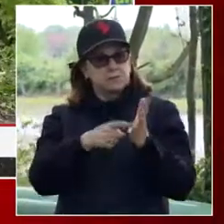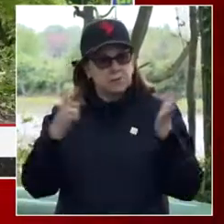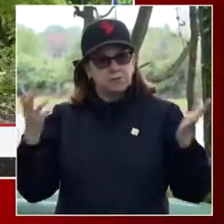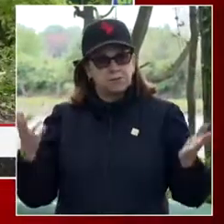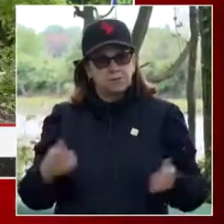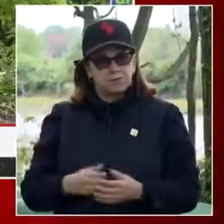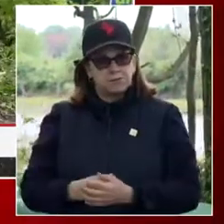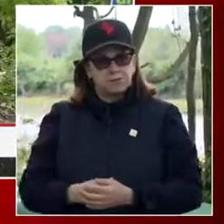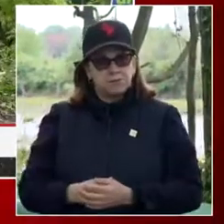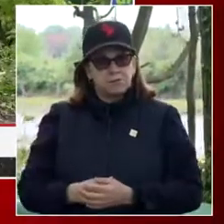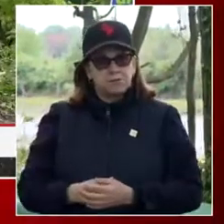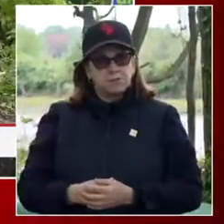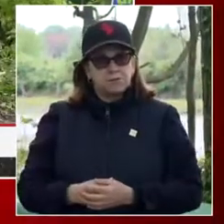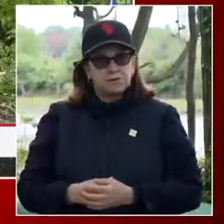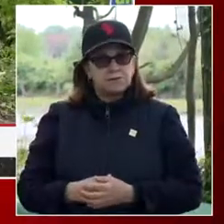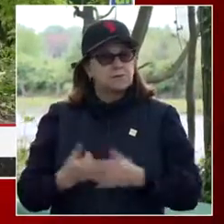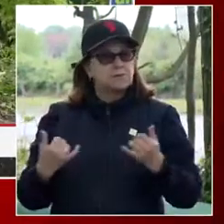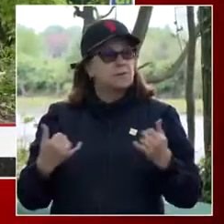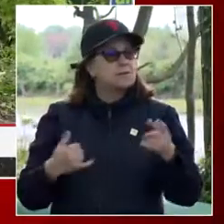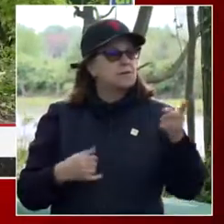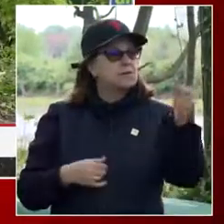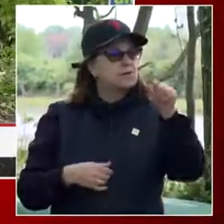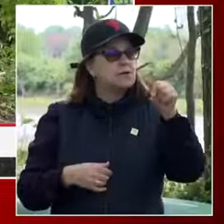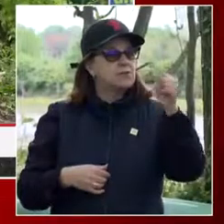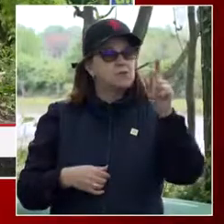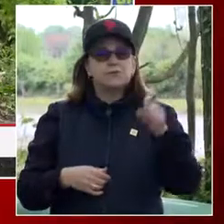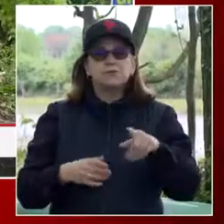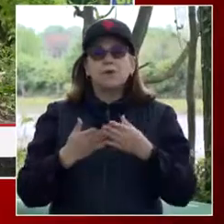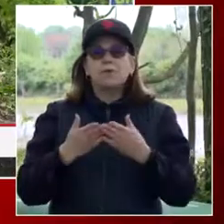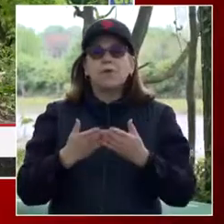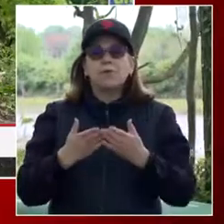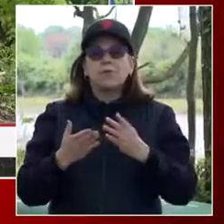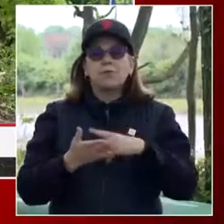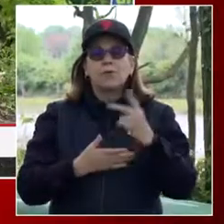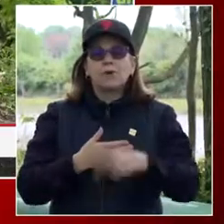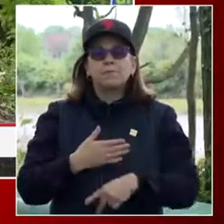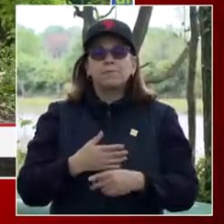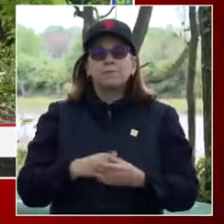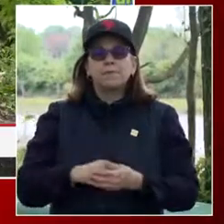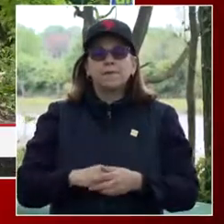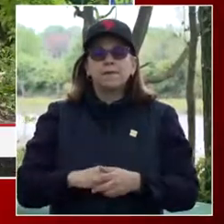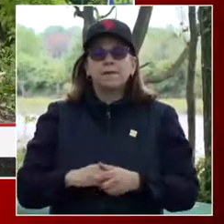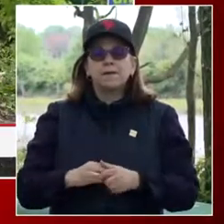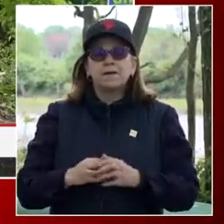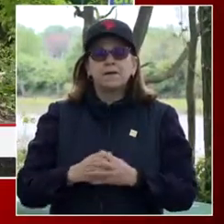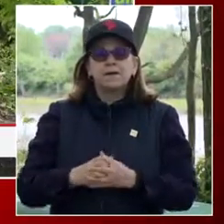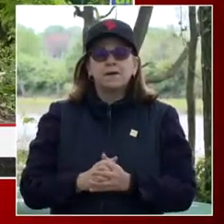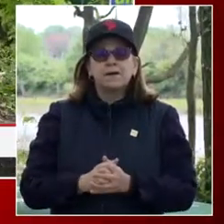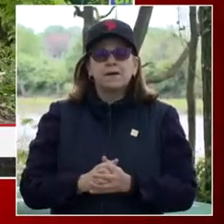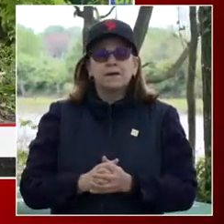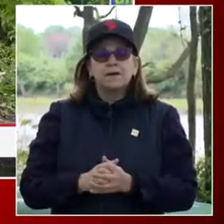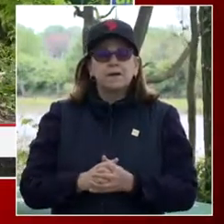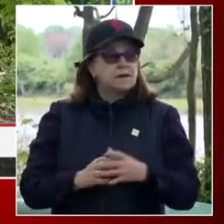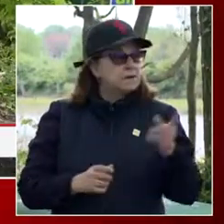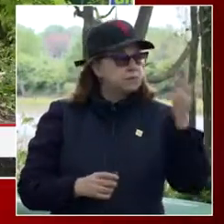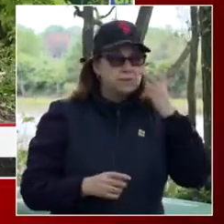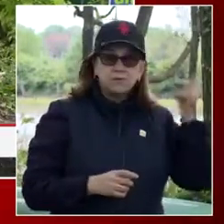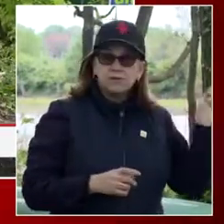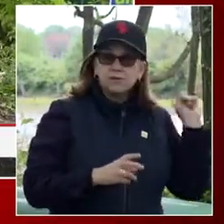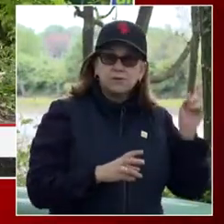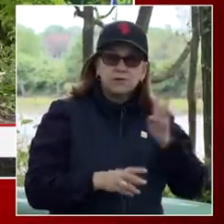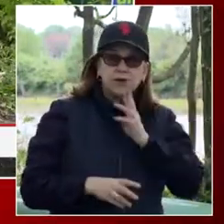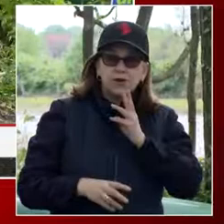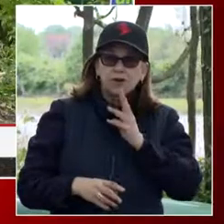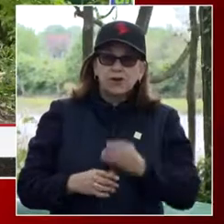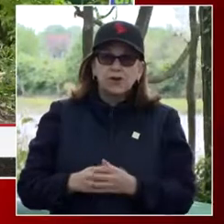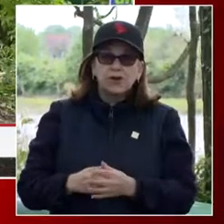the Green Boat program. Yes, thank you. Yeah, we just mentioned about, what we're seeing in the water as far as plastics and things